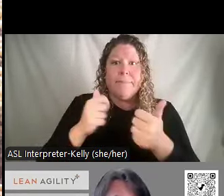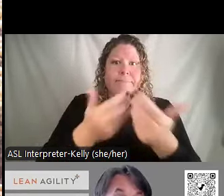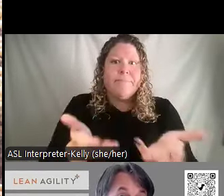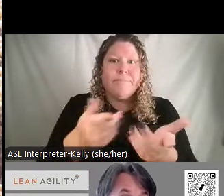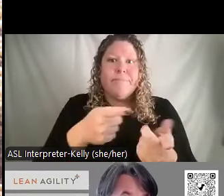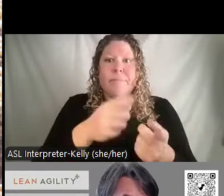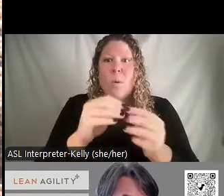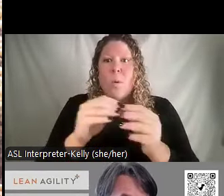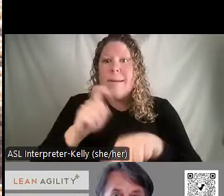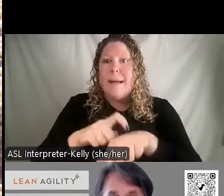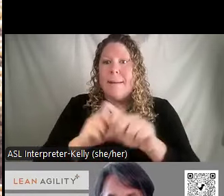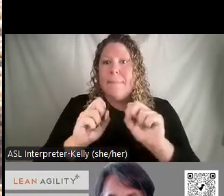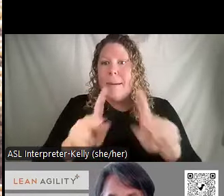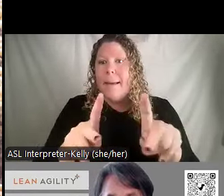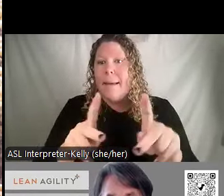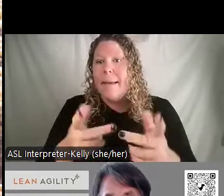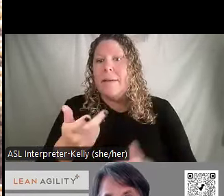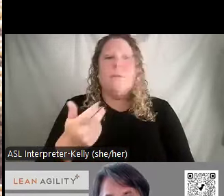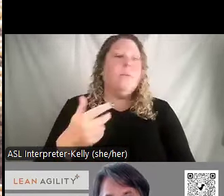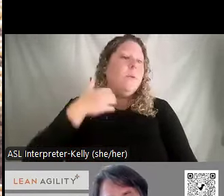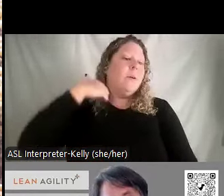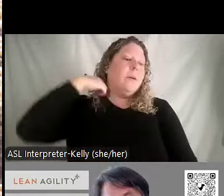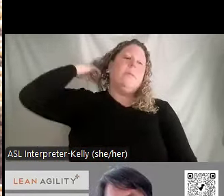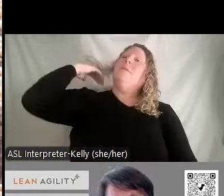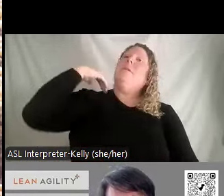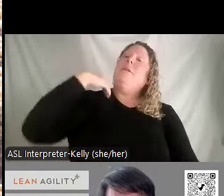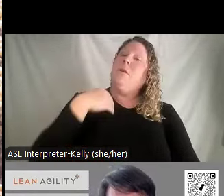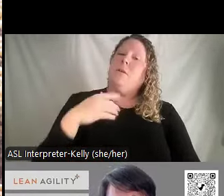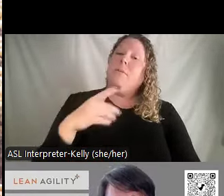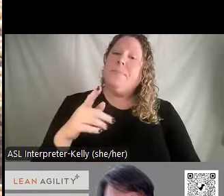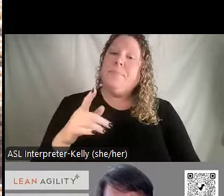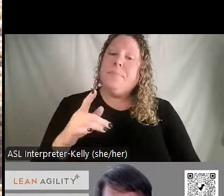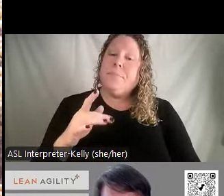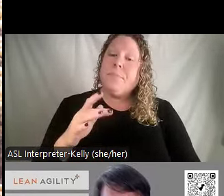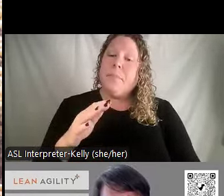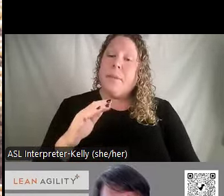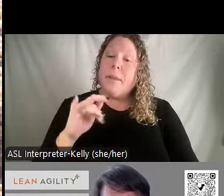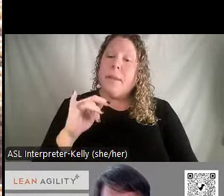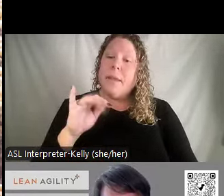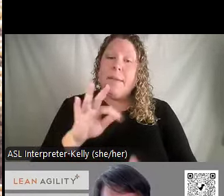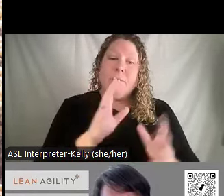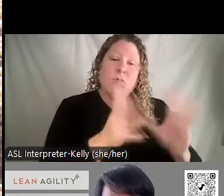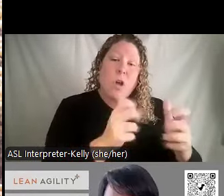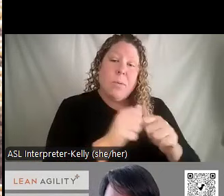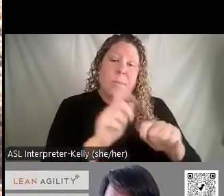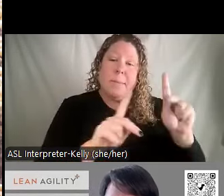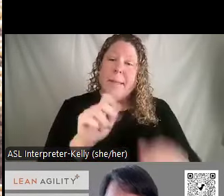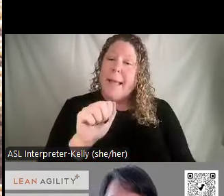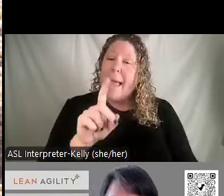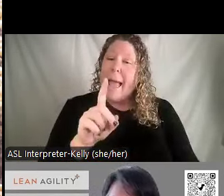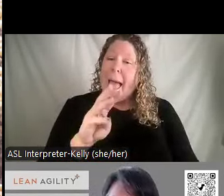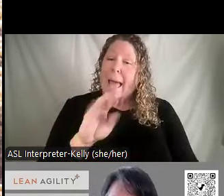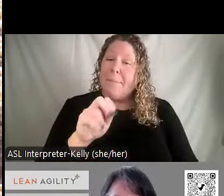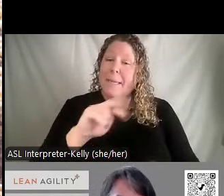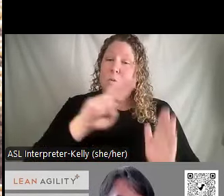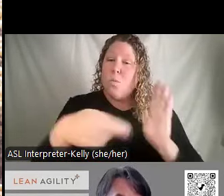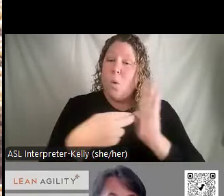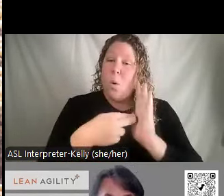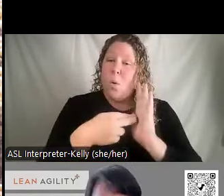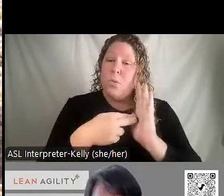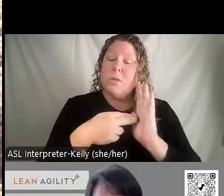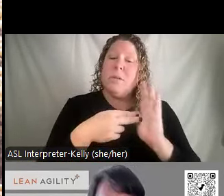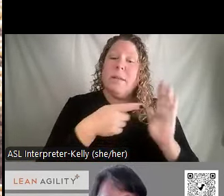maybe we could do some stuff that we're not doing today. Often when you talk to people in administrative type roles, they're interested in,